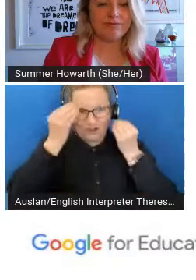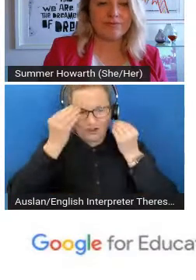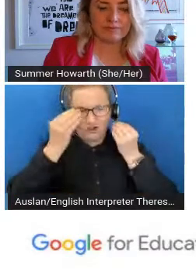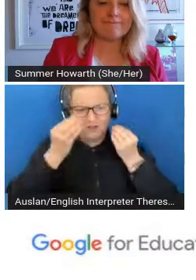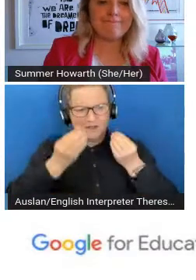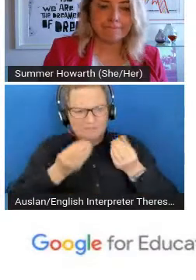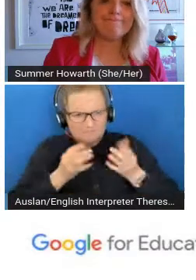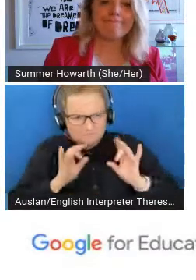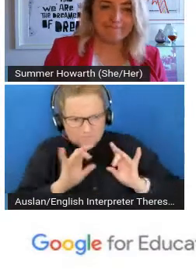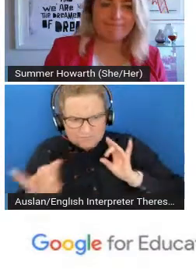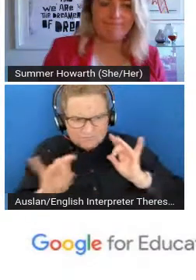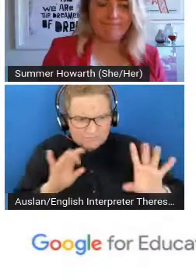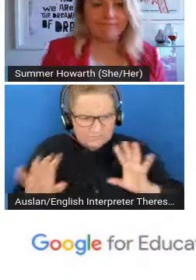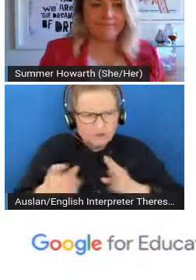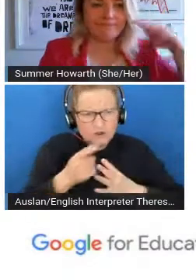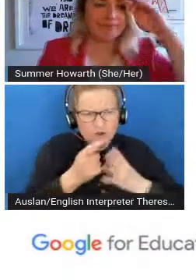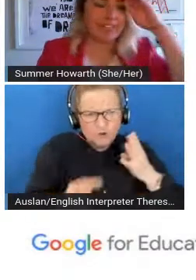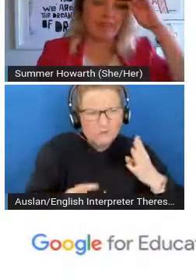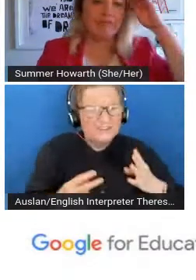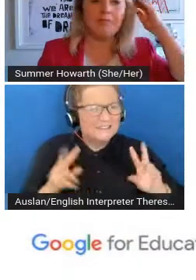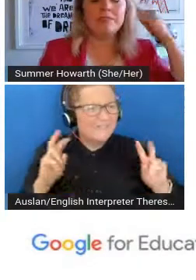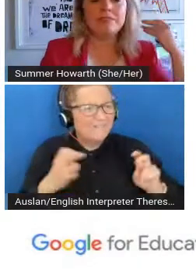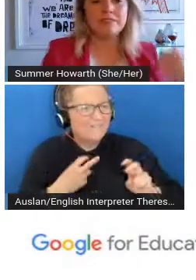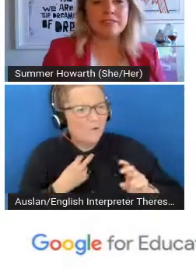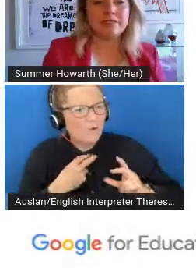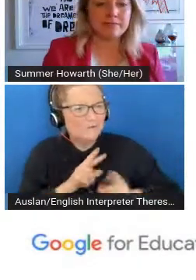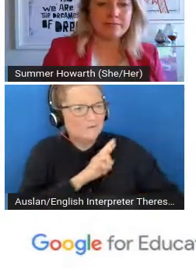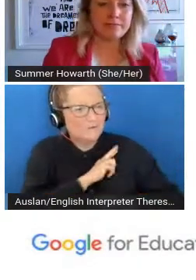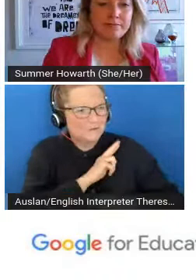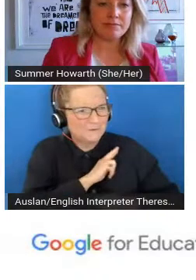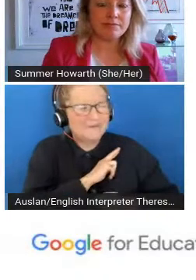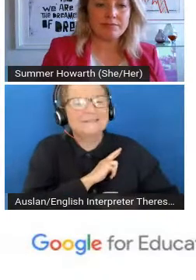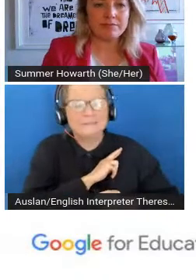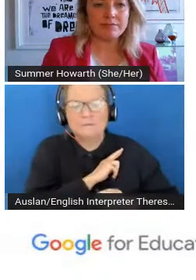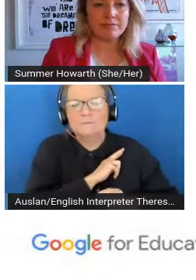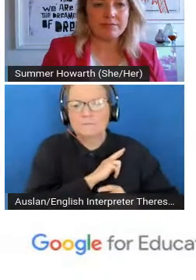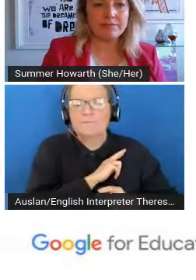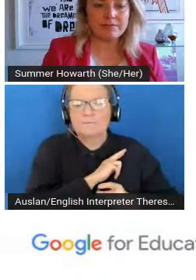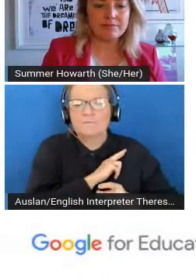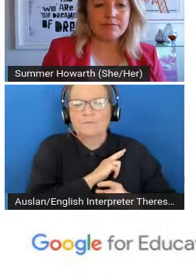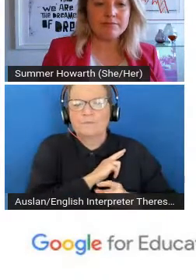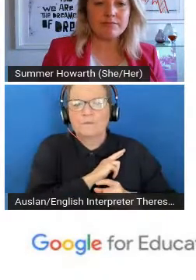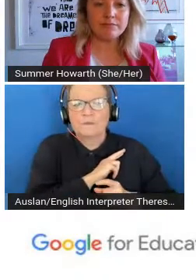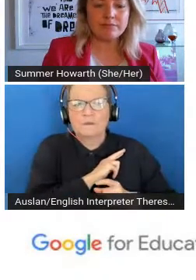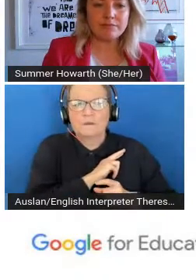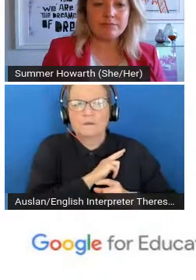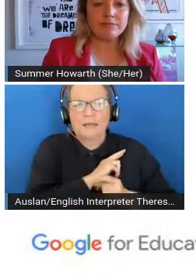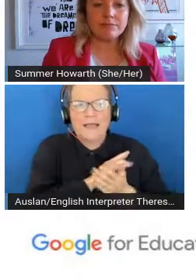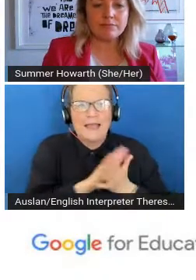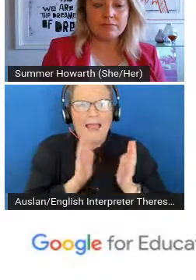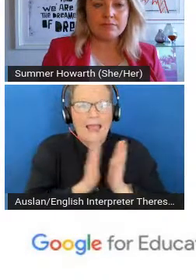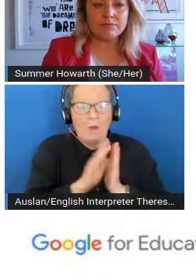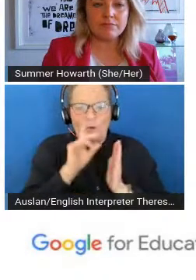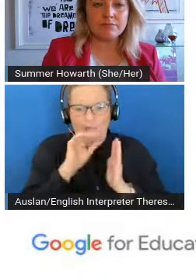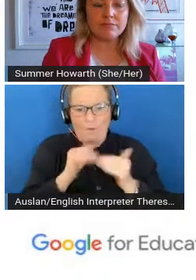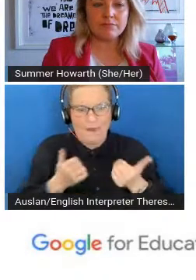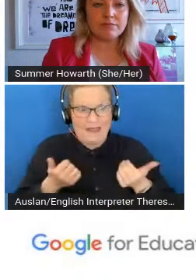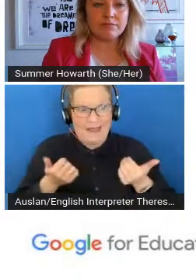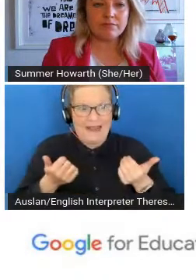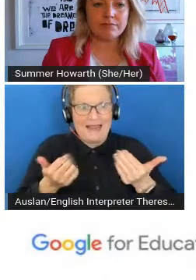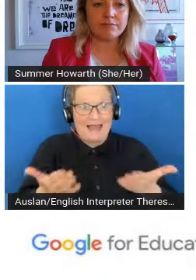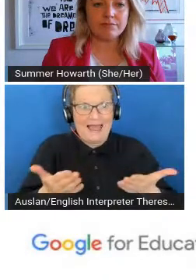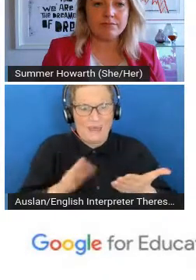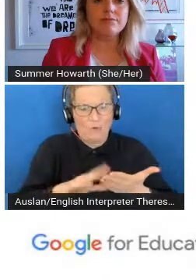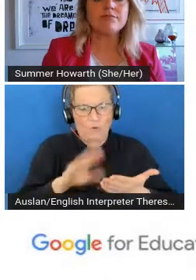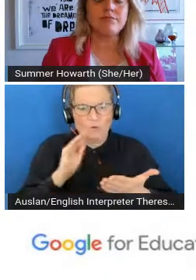and responsibility that I think you mentioned. This opportunity here. What ways can we allow students to showcase what